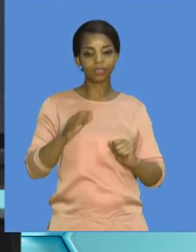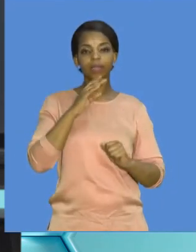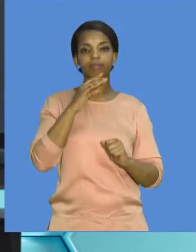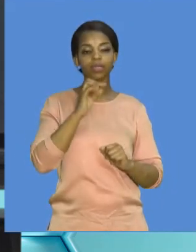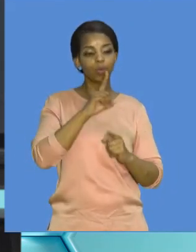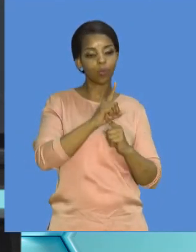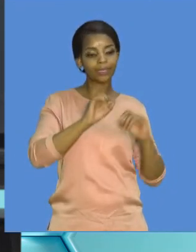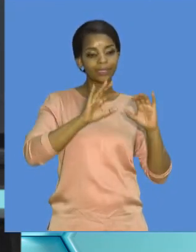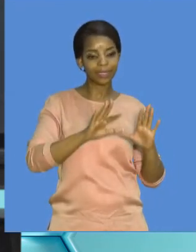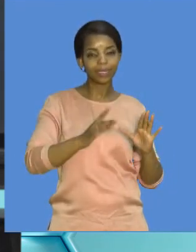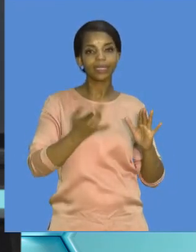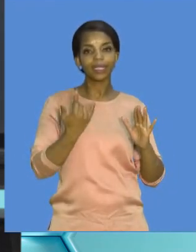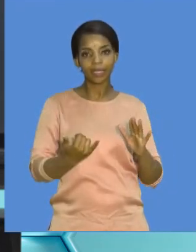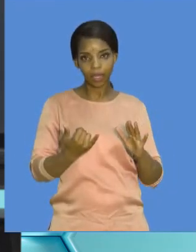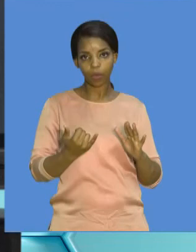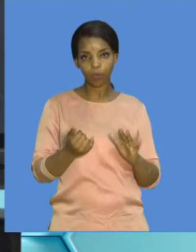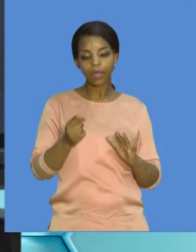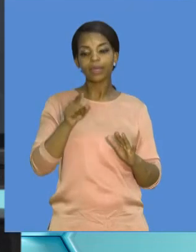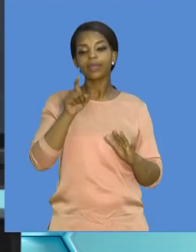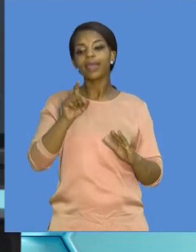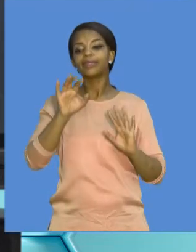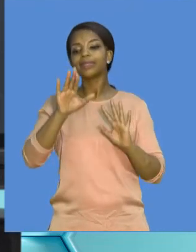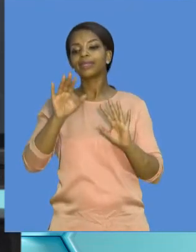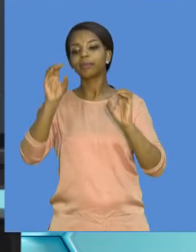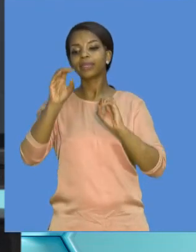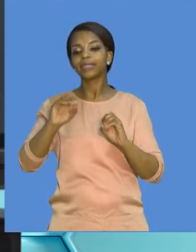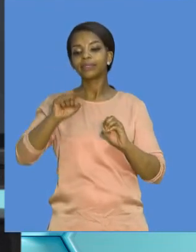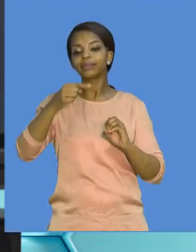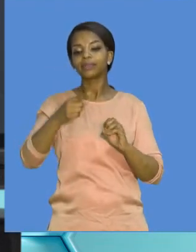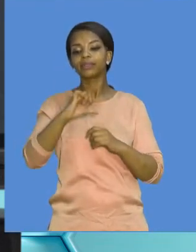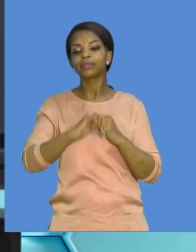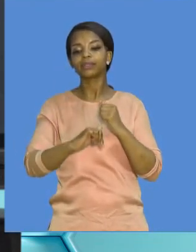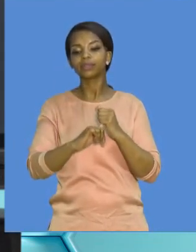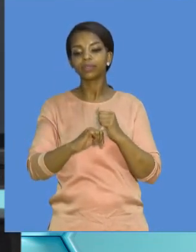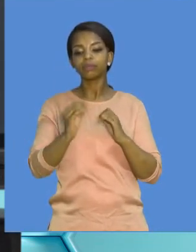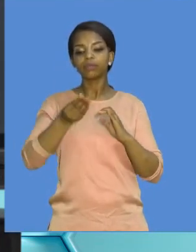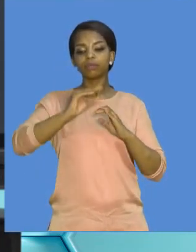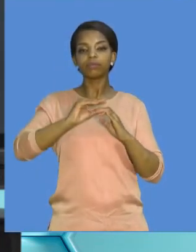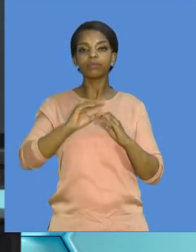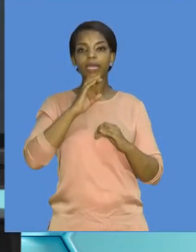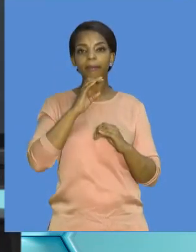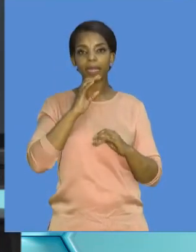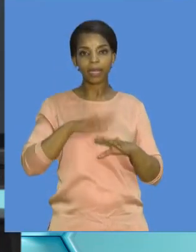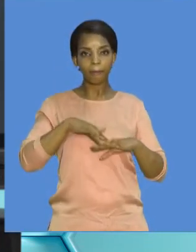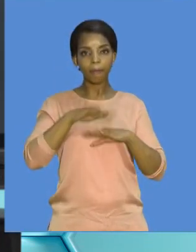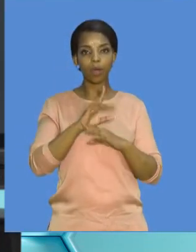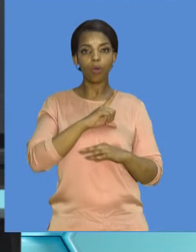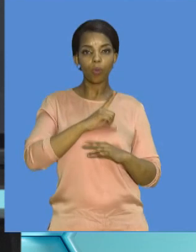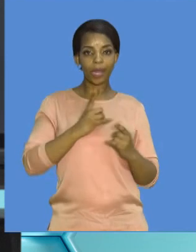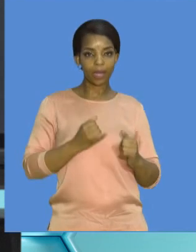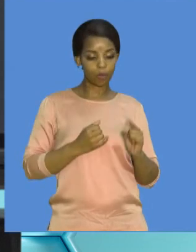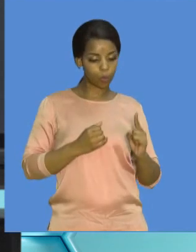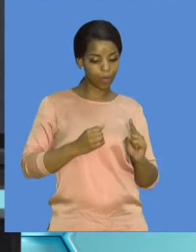is slightly more than 10 rands. You see, so meaning every time you're getting a slightly higher amount, hence it's